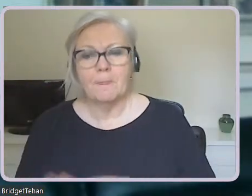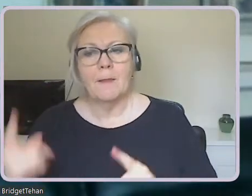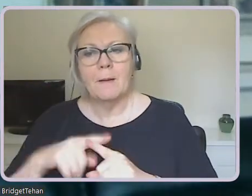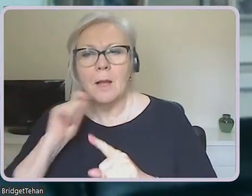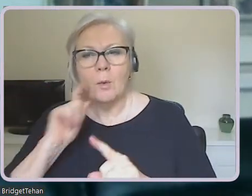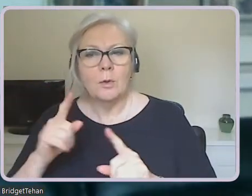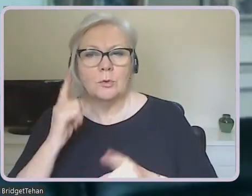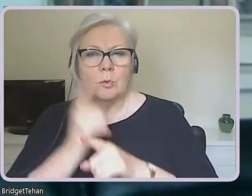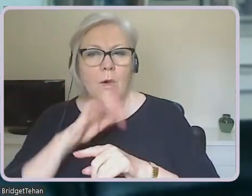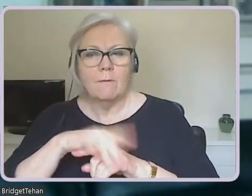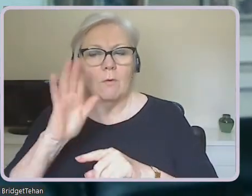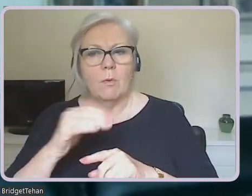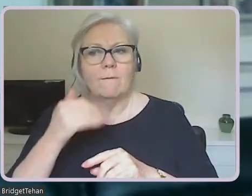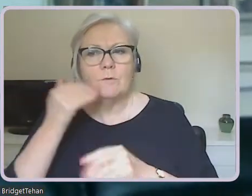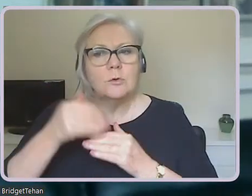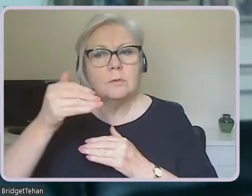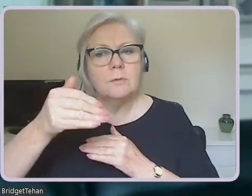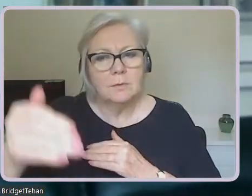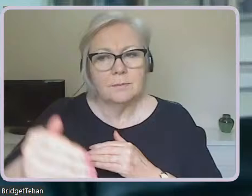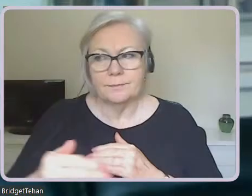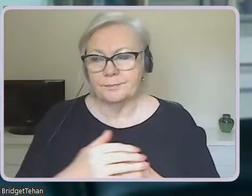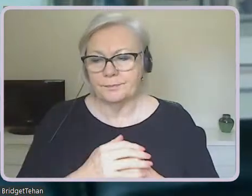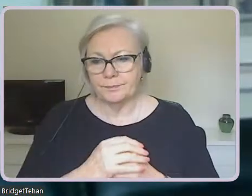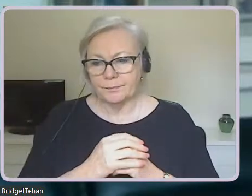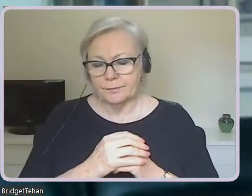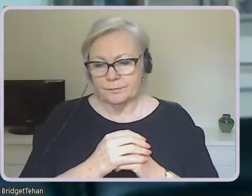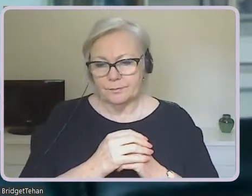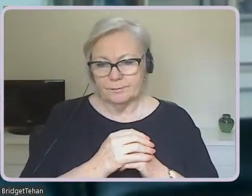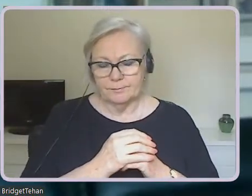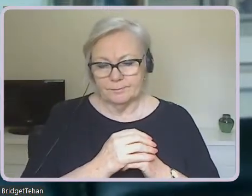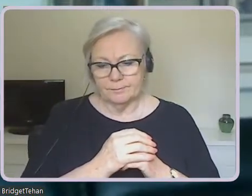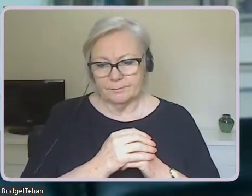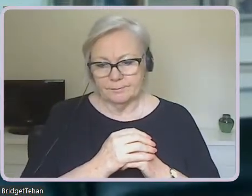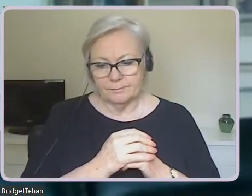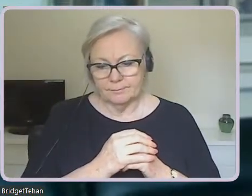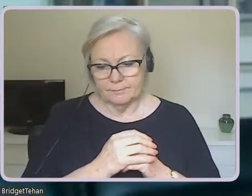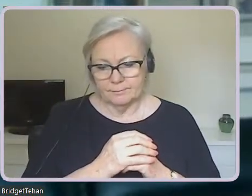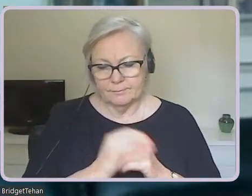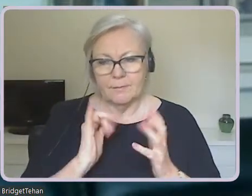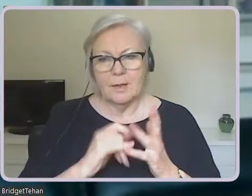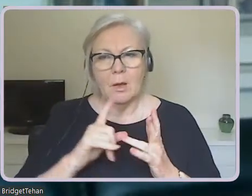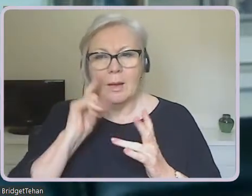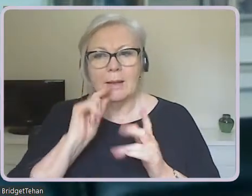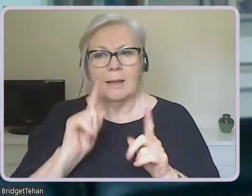of different levels that can kind of feed into this complex emergency management